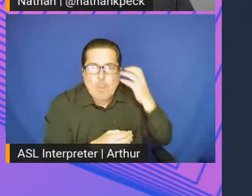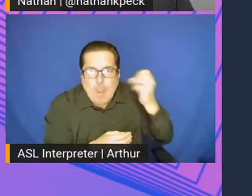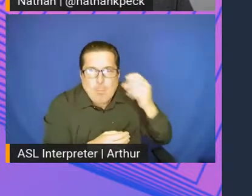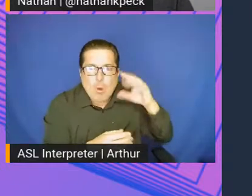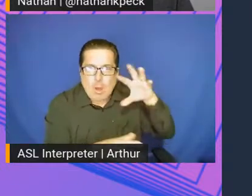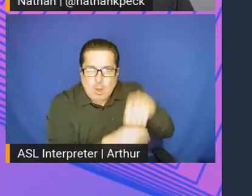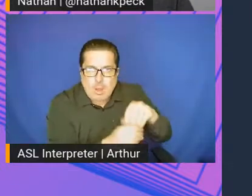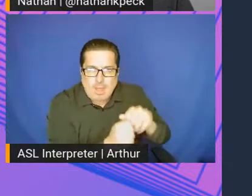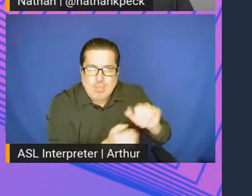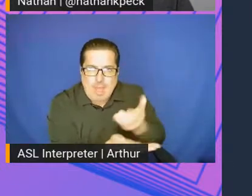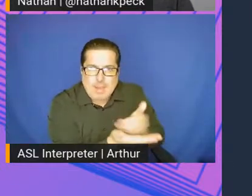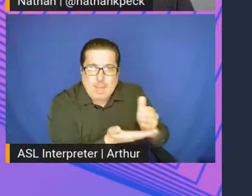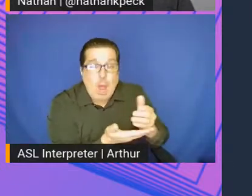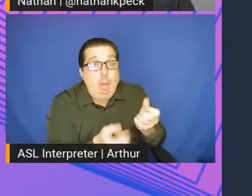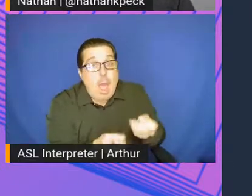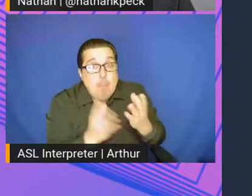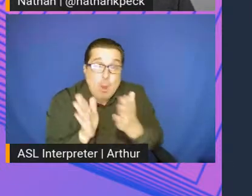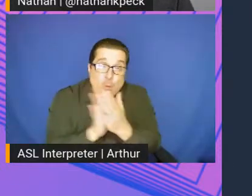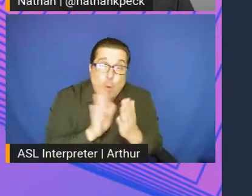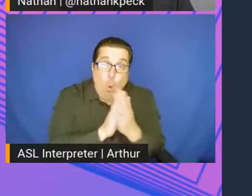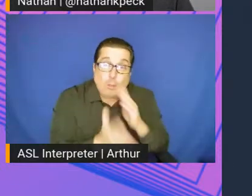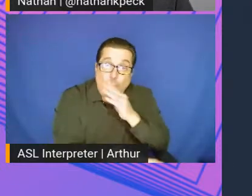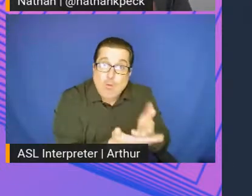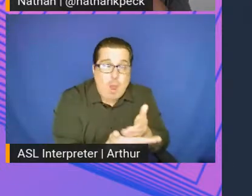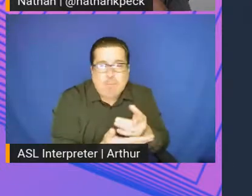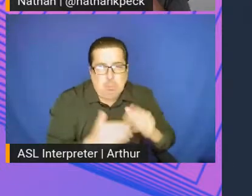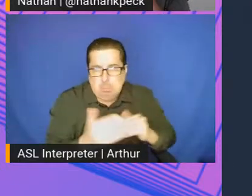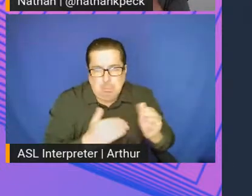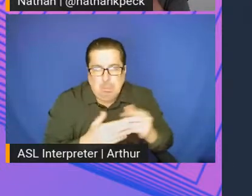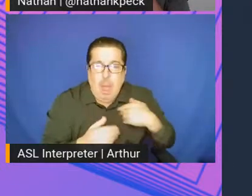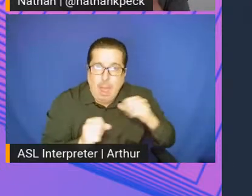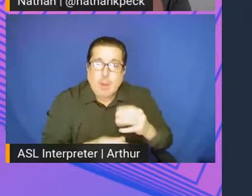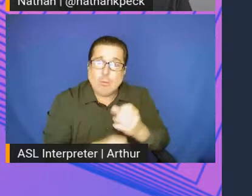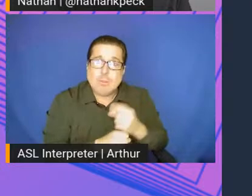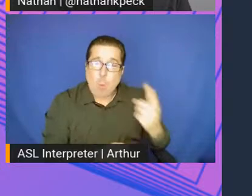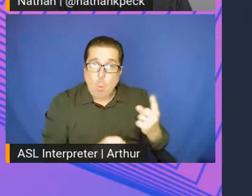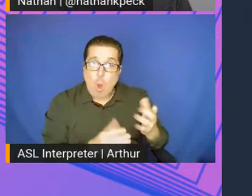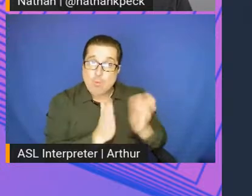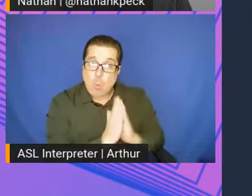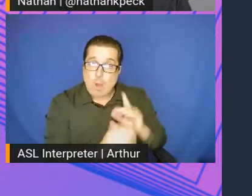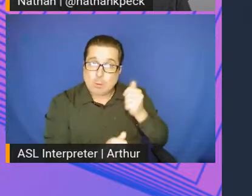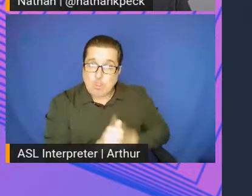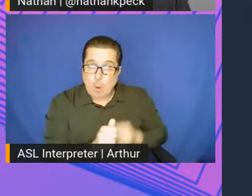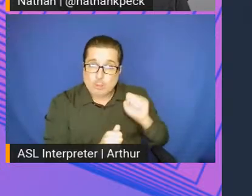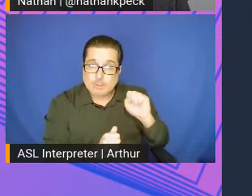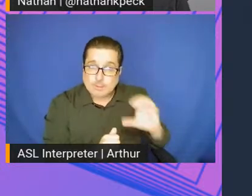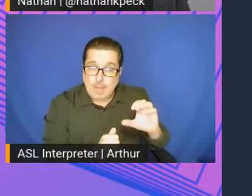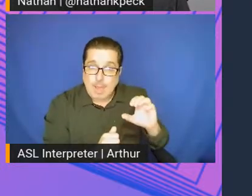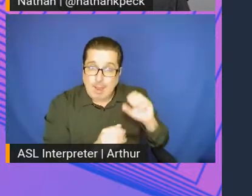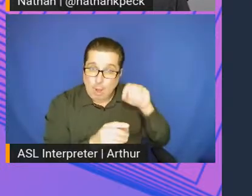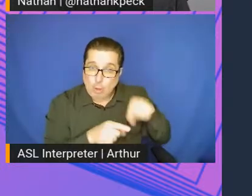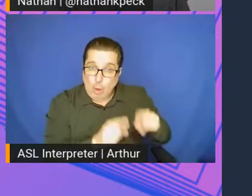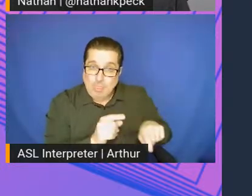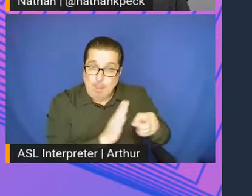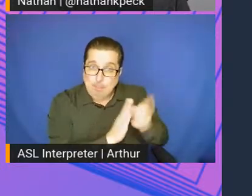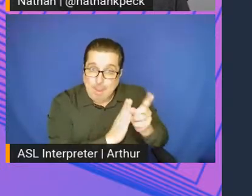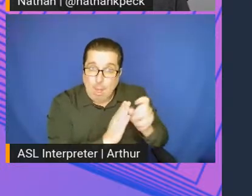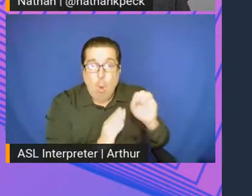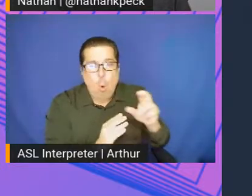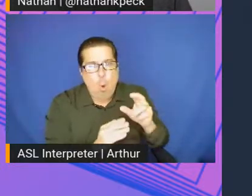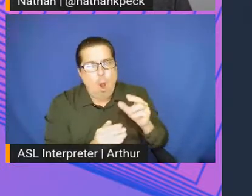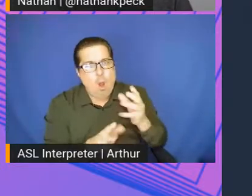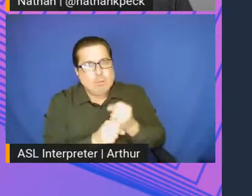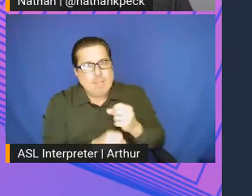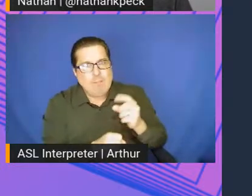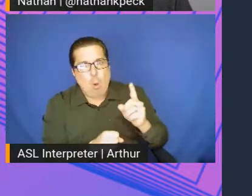how many requests arrive. I could be serving 1 request per second during that minute, or I could be serving 100 requests per second during that